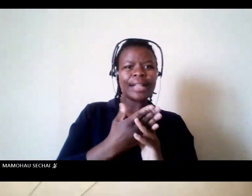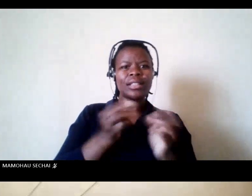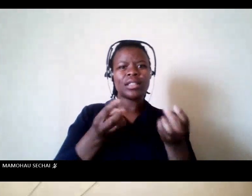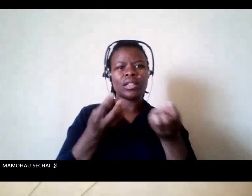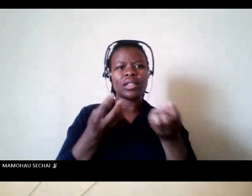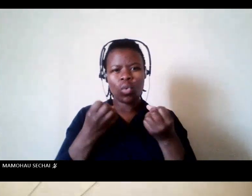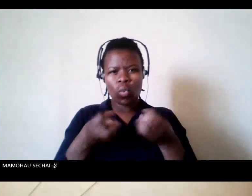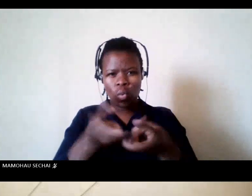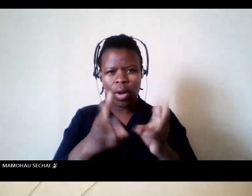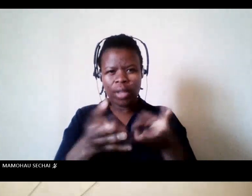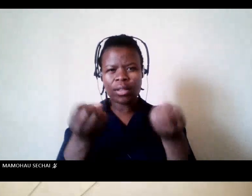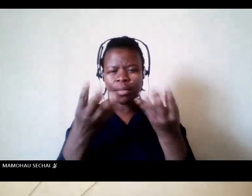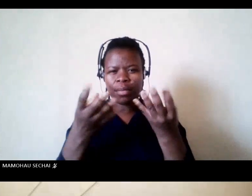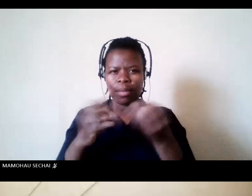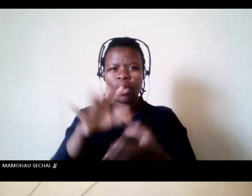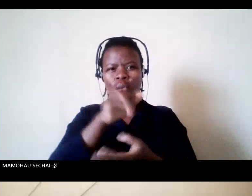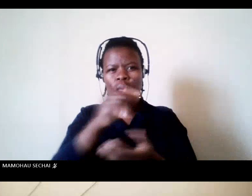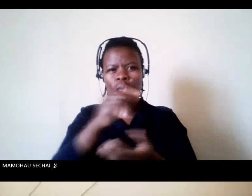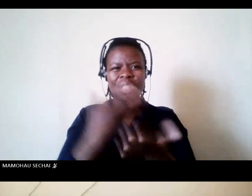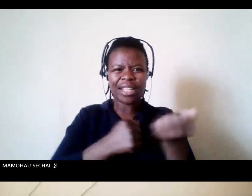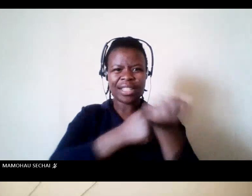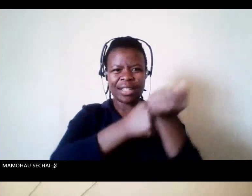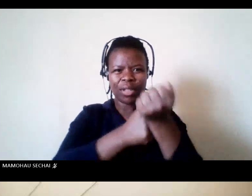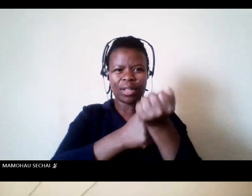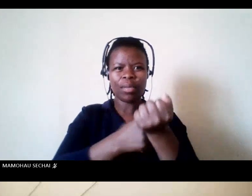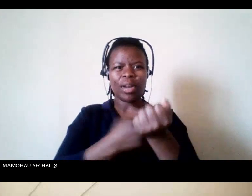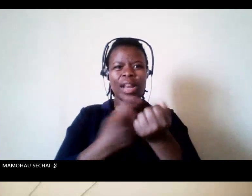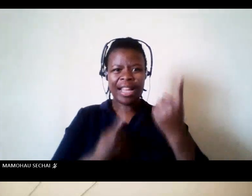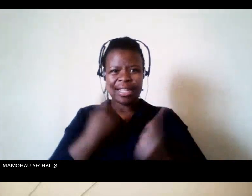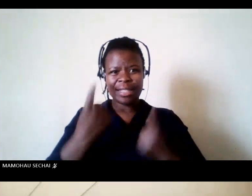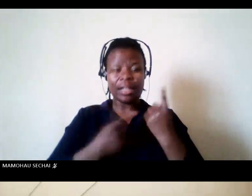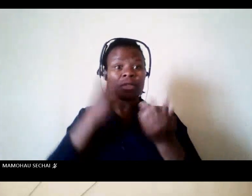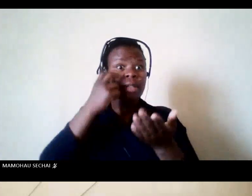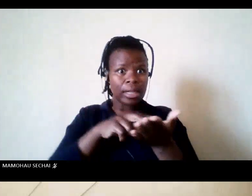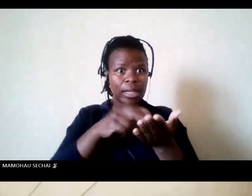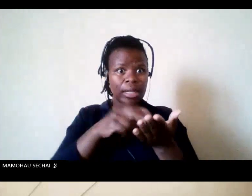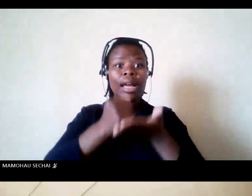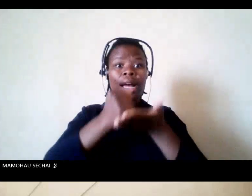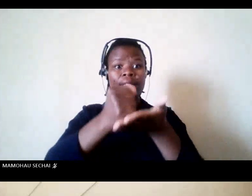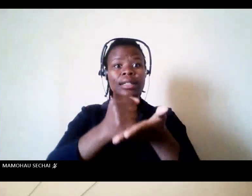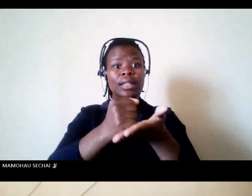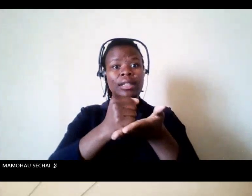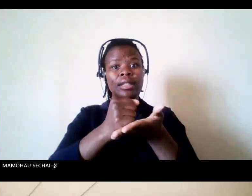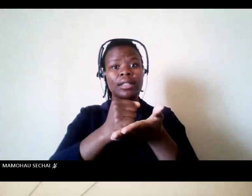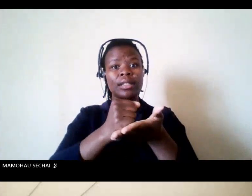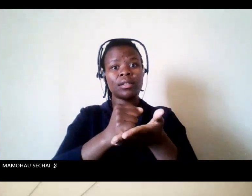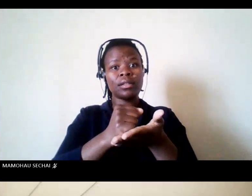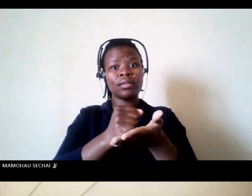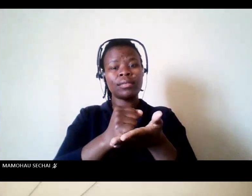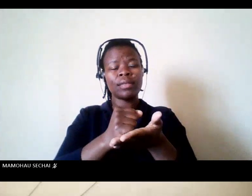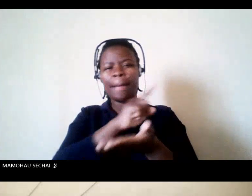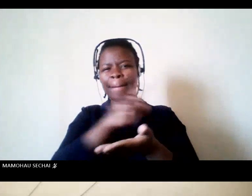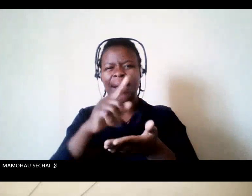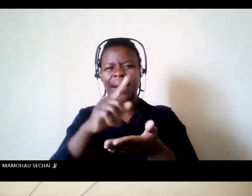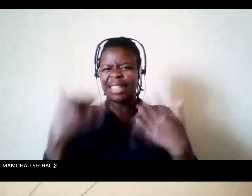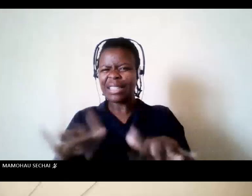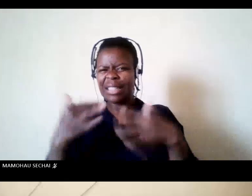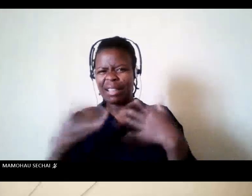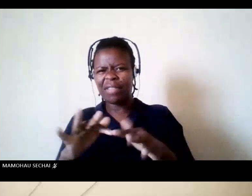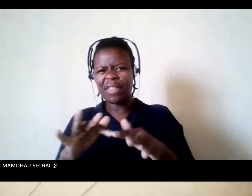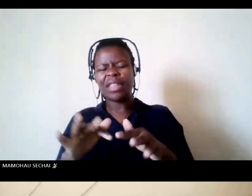can still support themselves. They still need assistance, but when you come to severe to profound, they need assistance